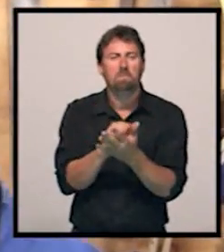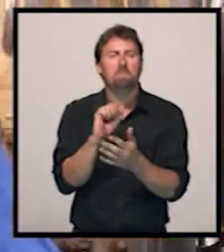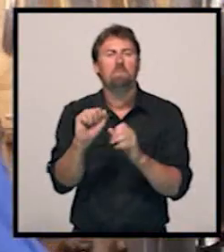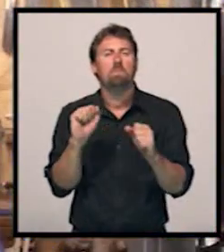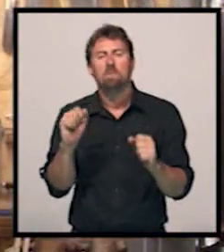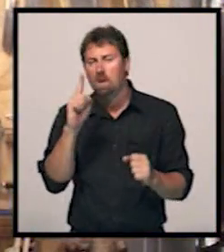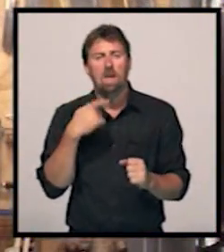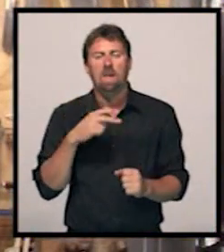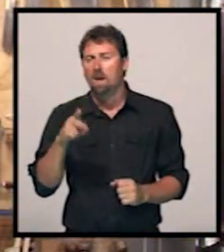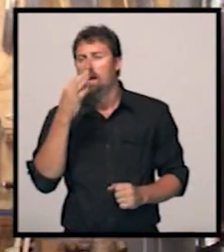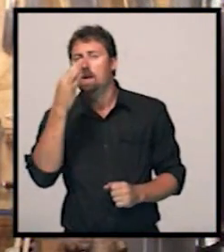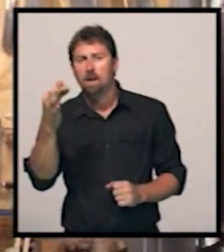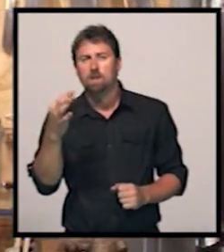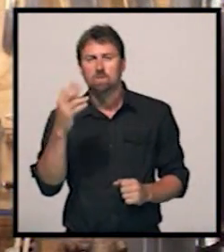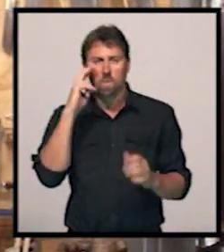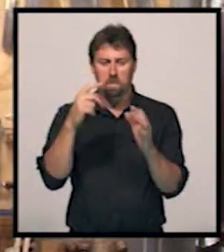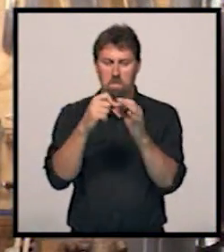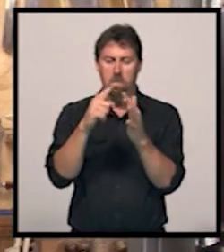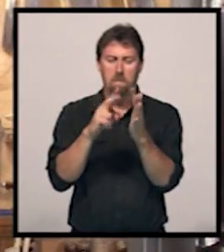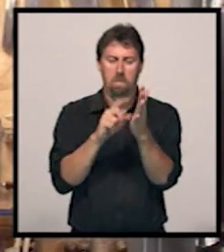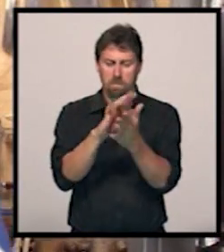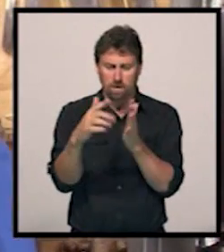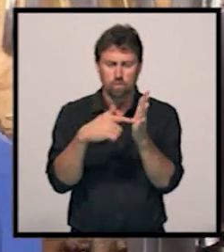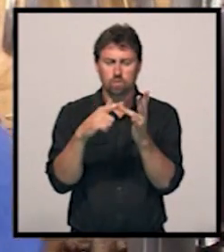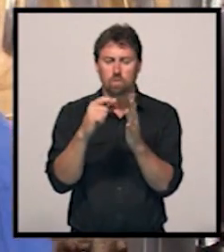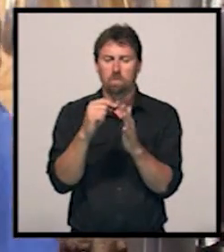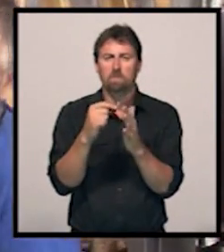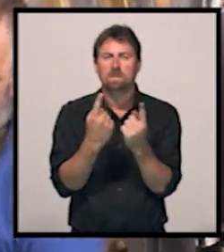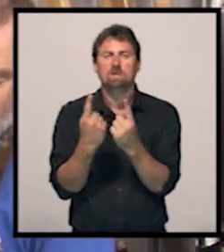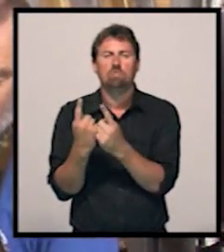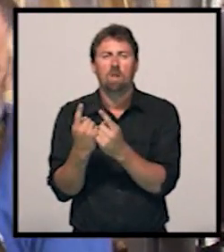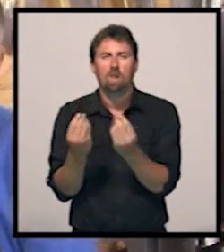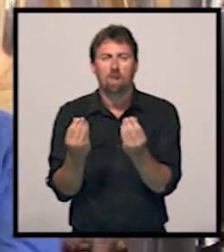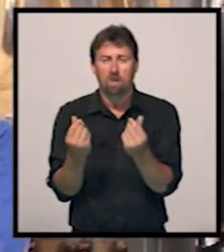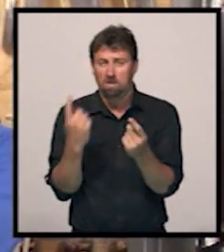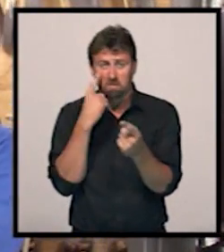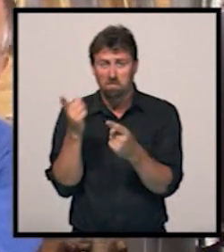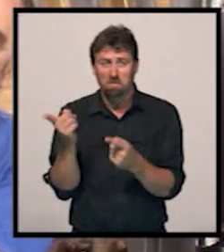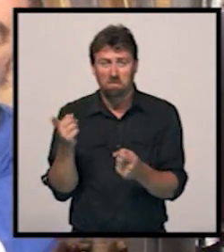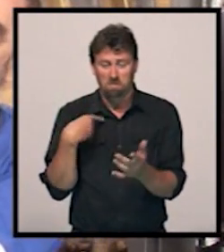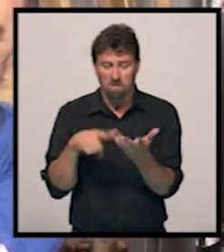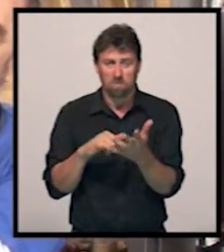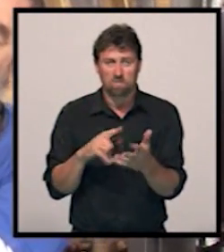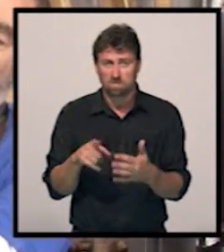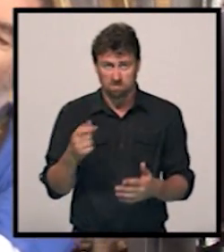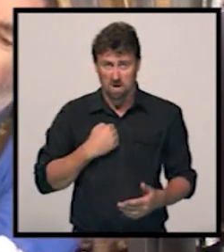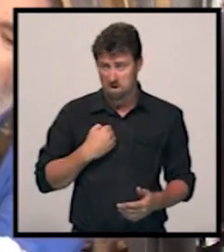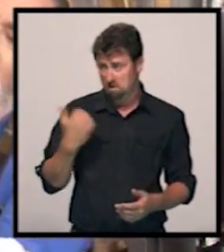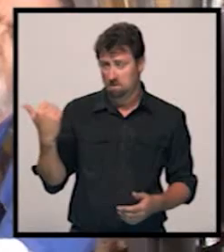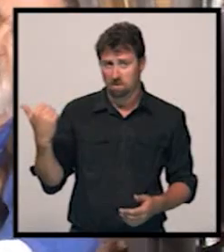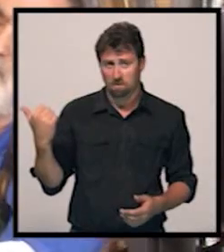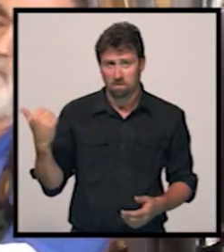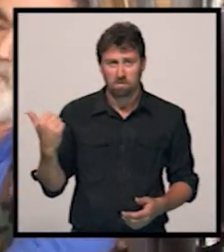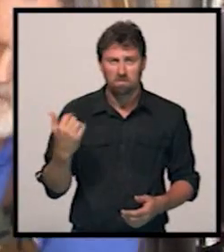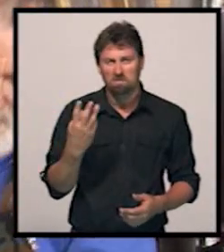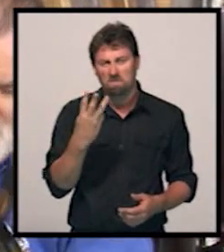of benchtop material. That's what I use. It's just, what's that?